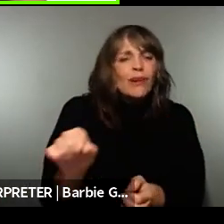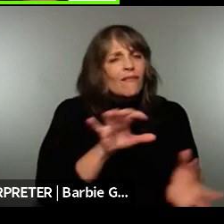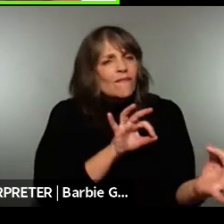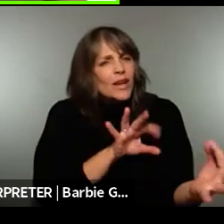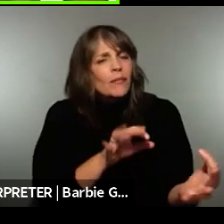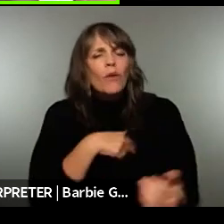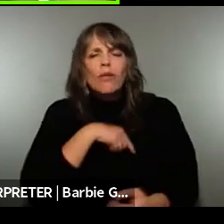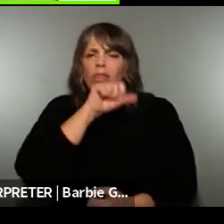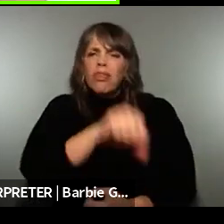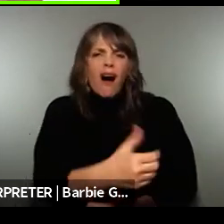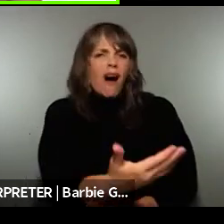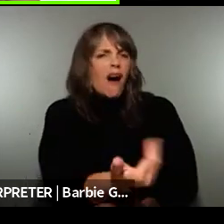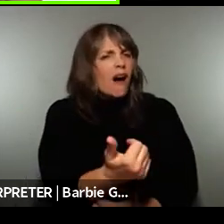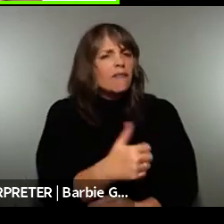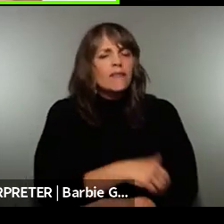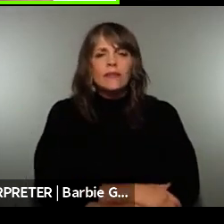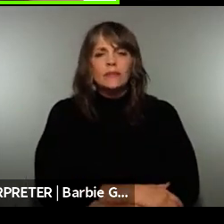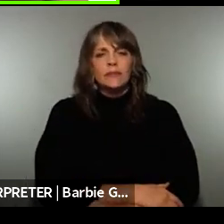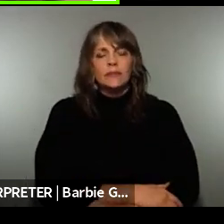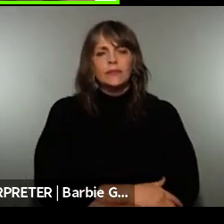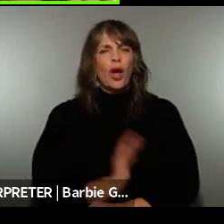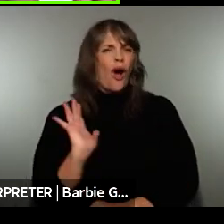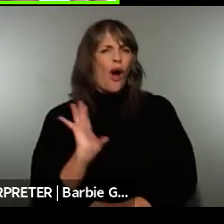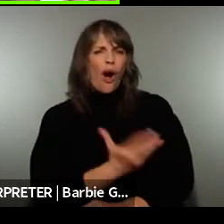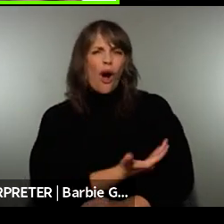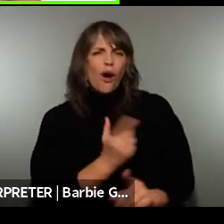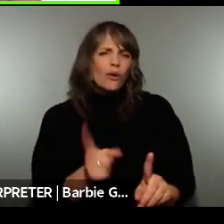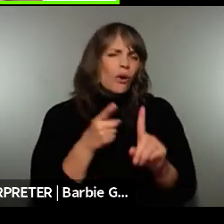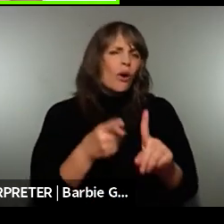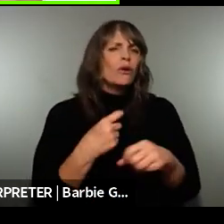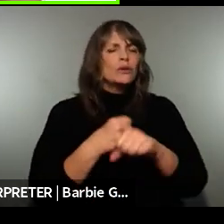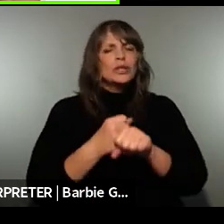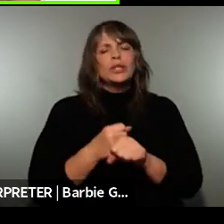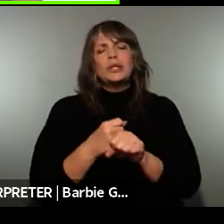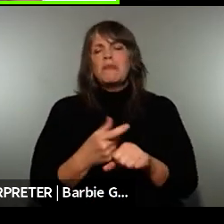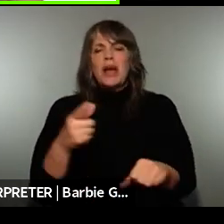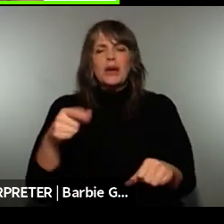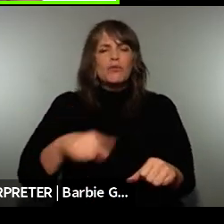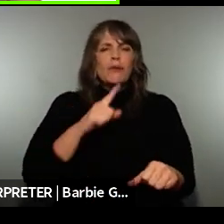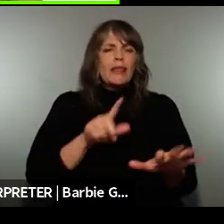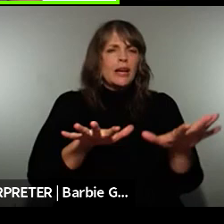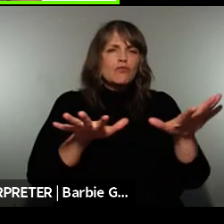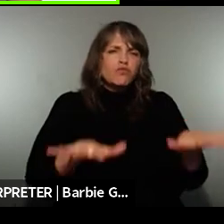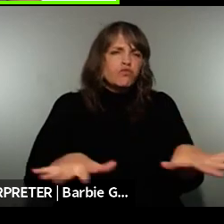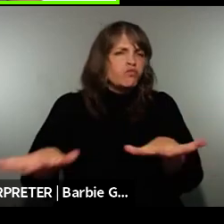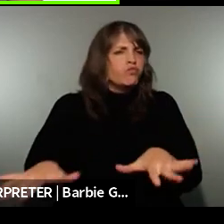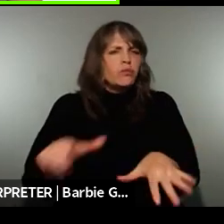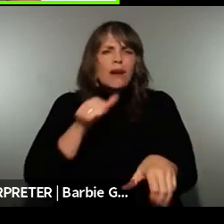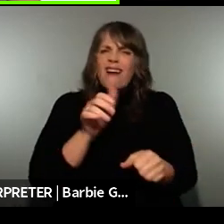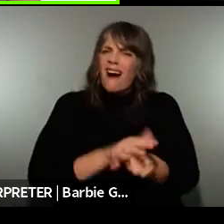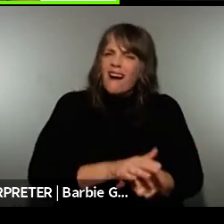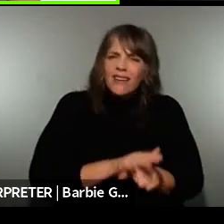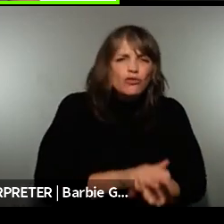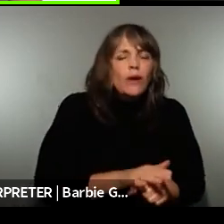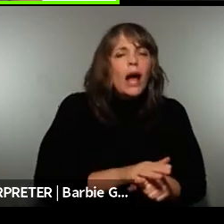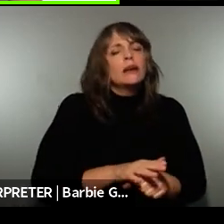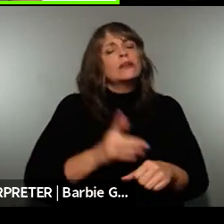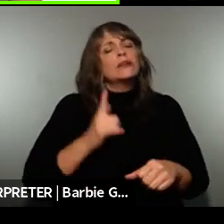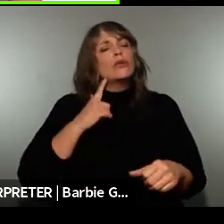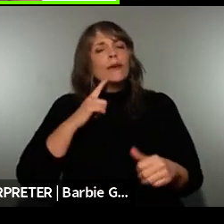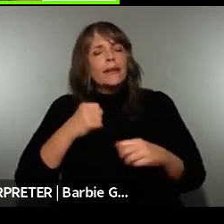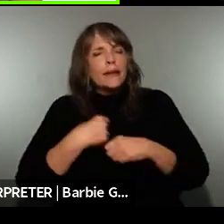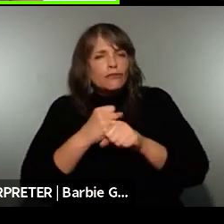these calls is to create a low stress, generative space for relationship building and connection across the field about what a green new theater